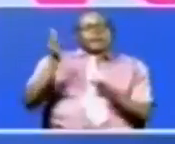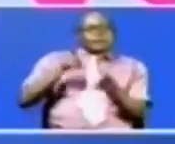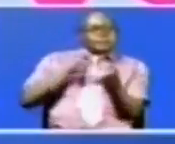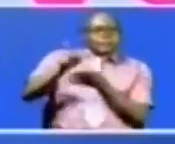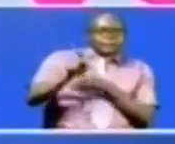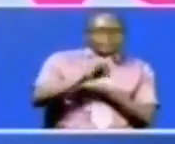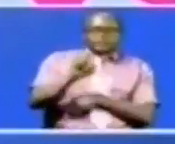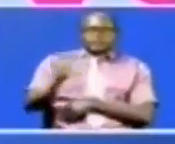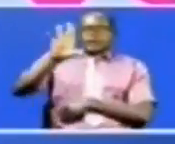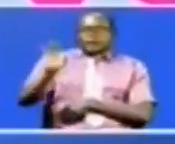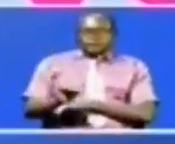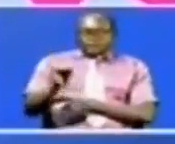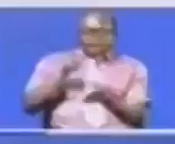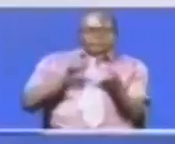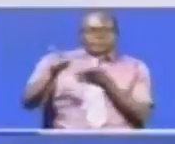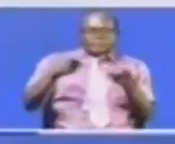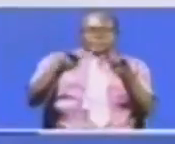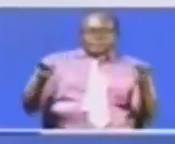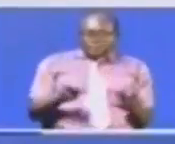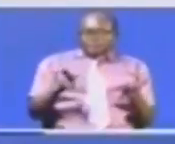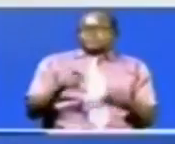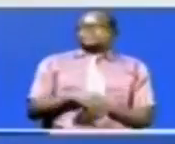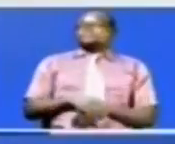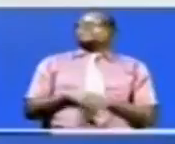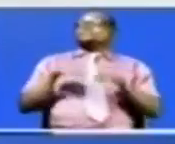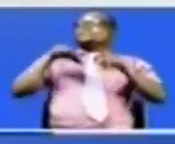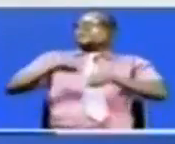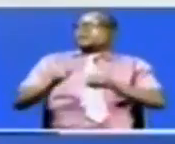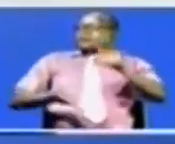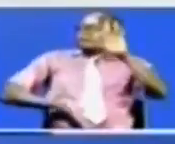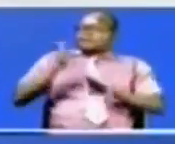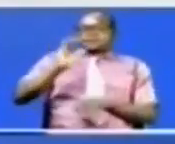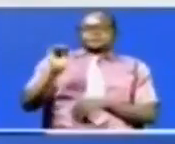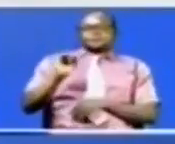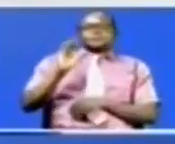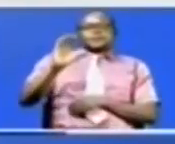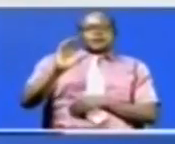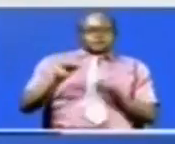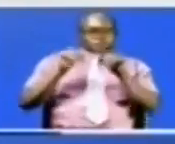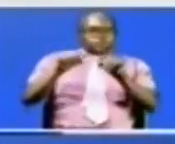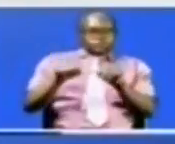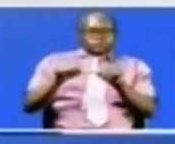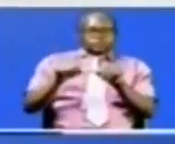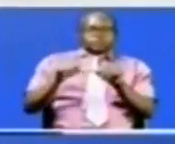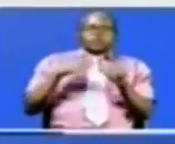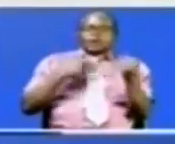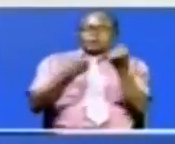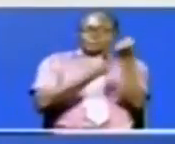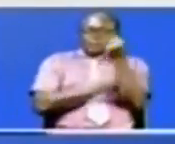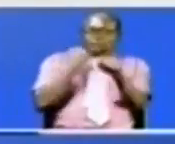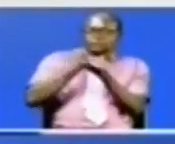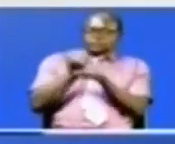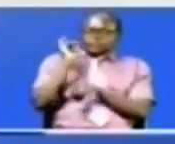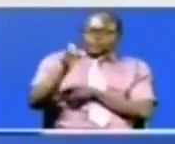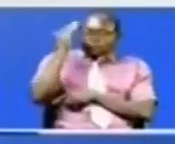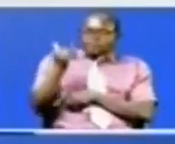East Africa's payment space. Digital payments are not taken off as fast as we want them to. Cash is still king. So our platform aims to do that because it's